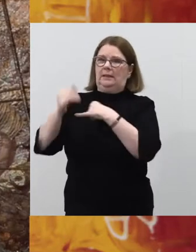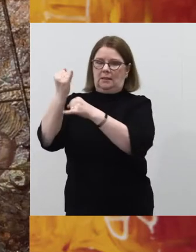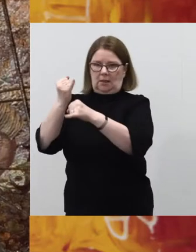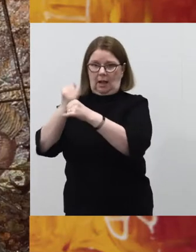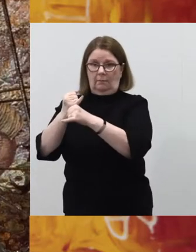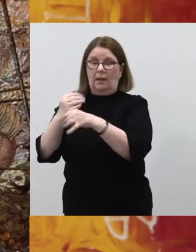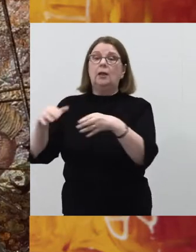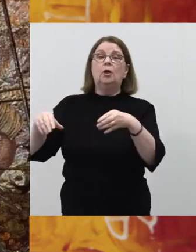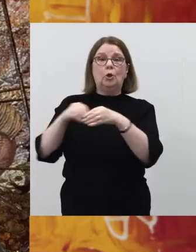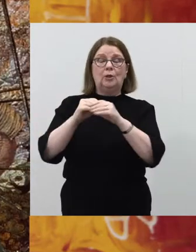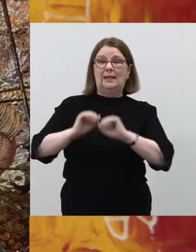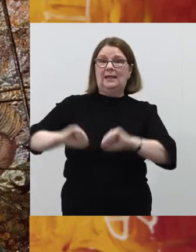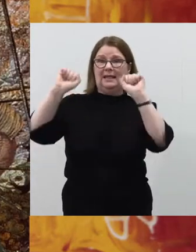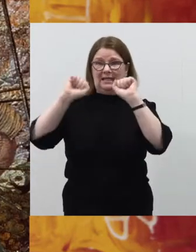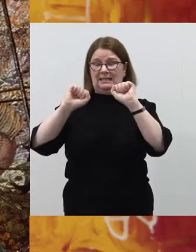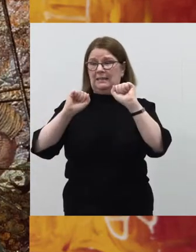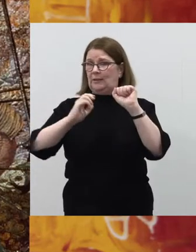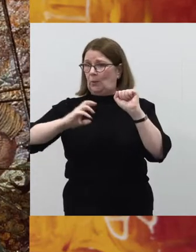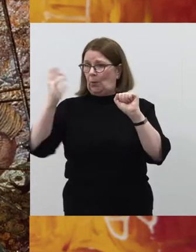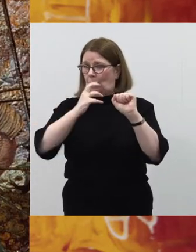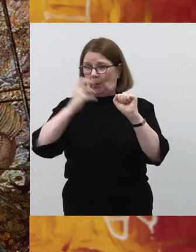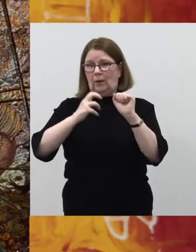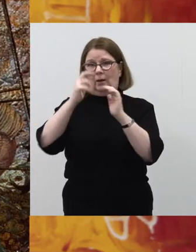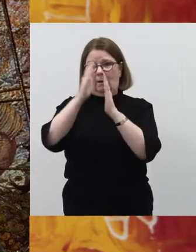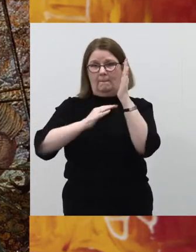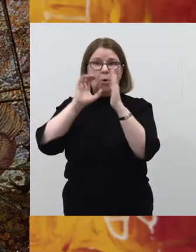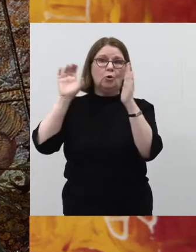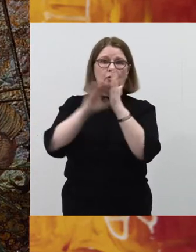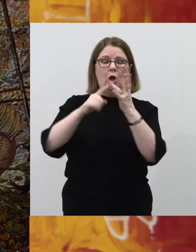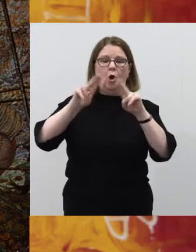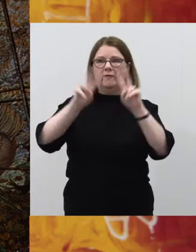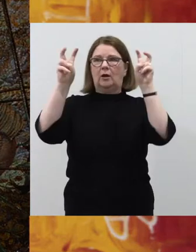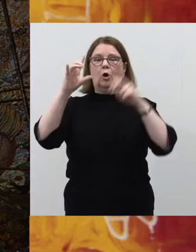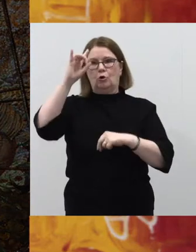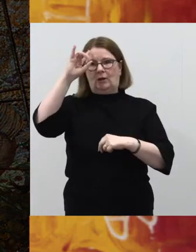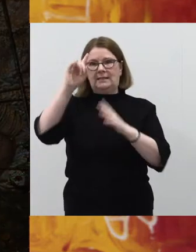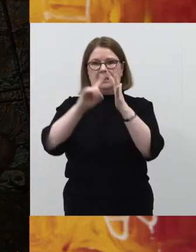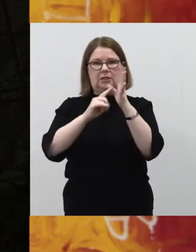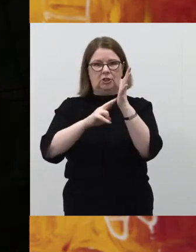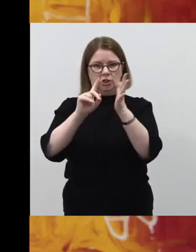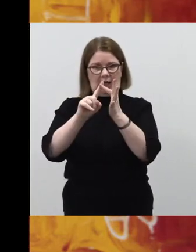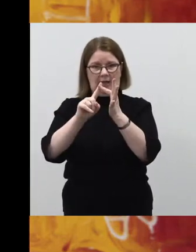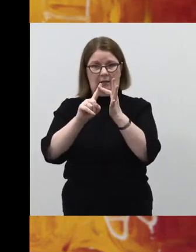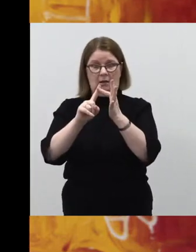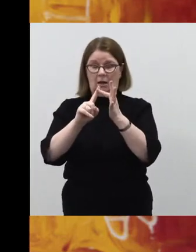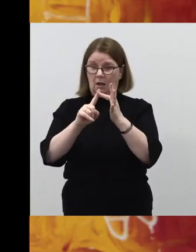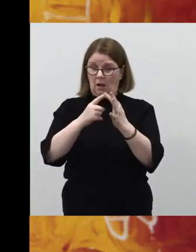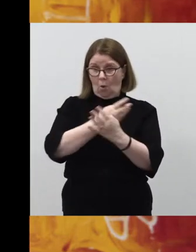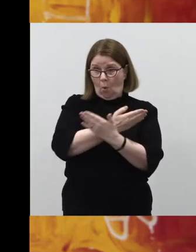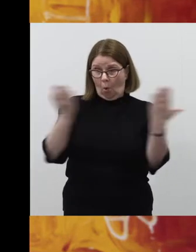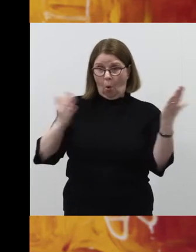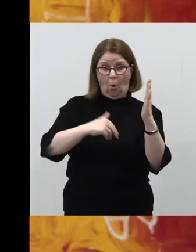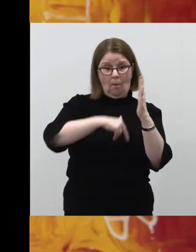It is therefore unfortunate that the epithet Mad Richard has been so often appended to his name. His